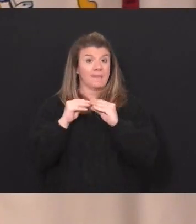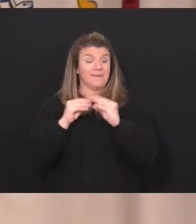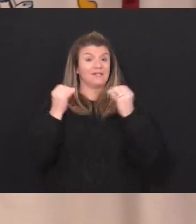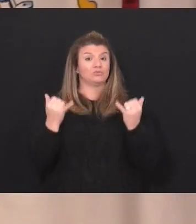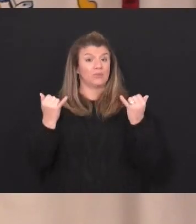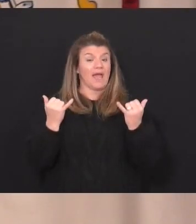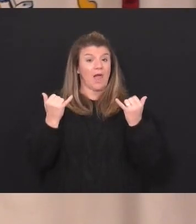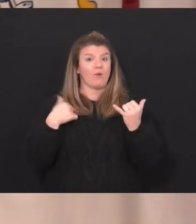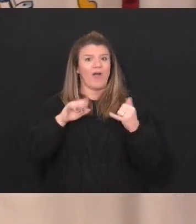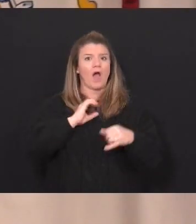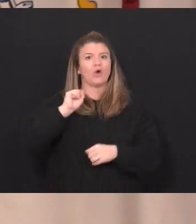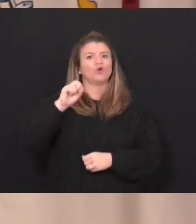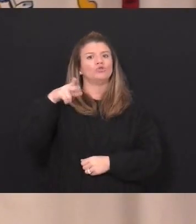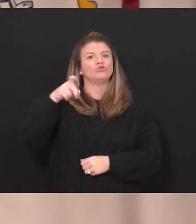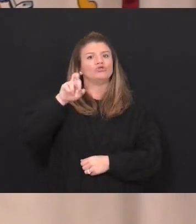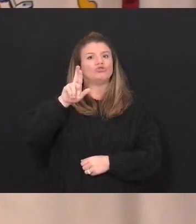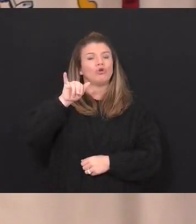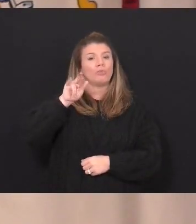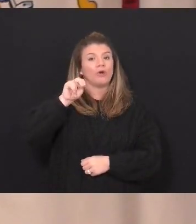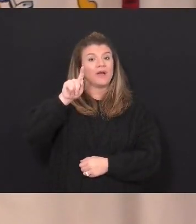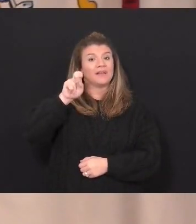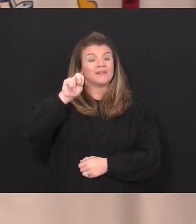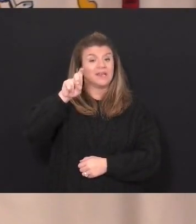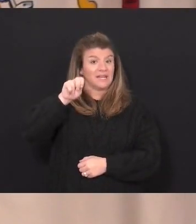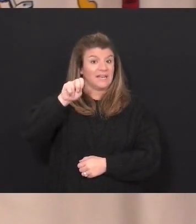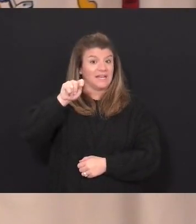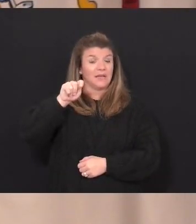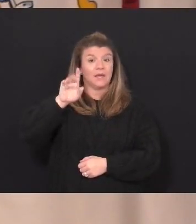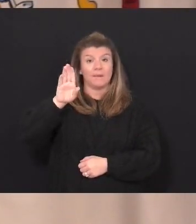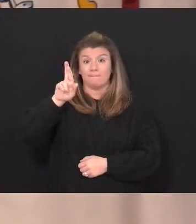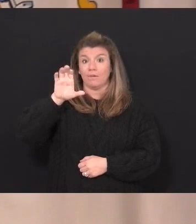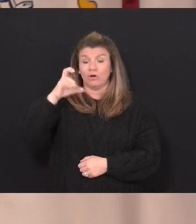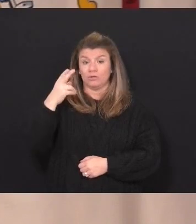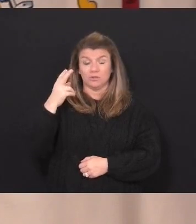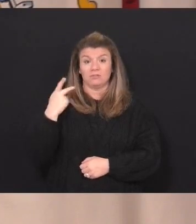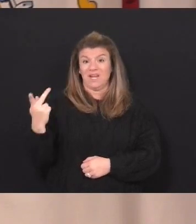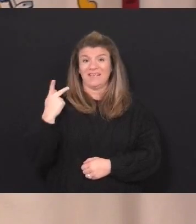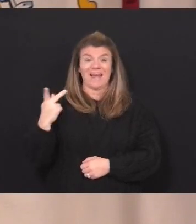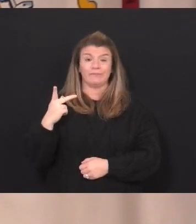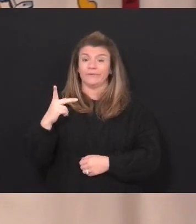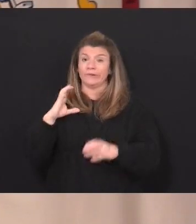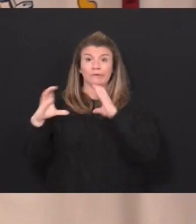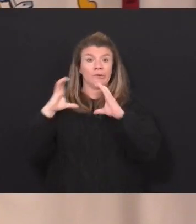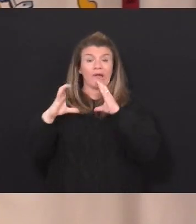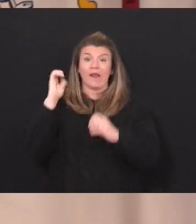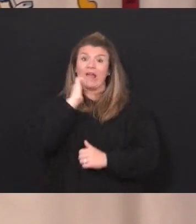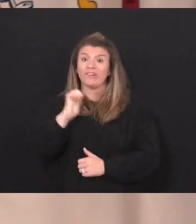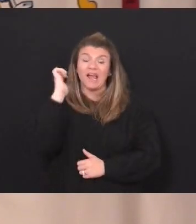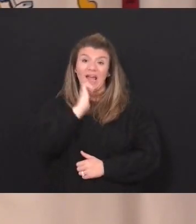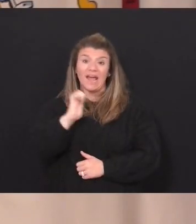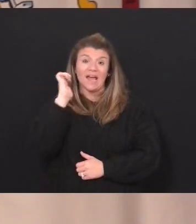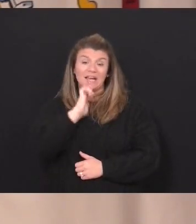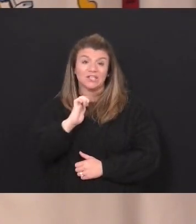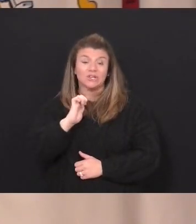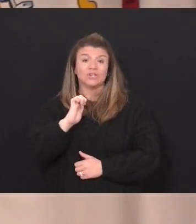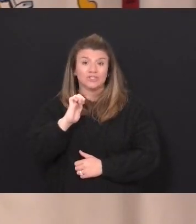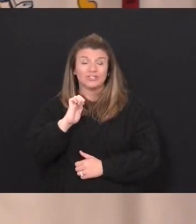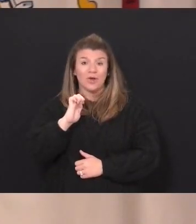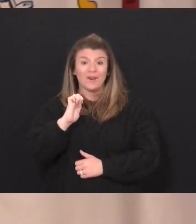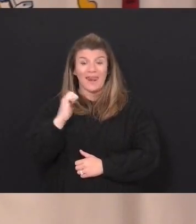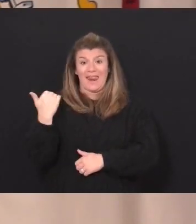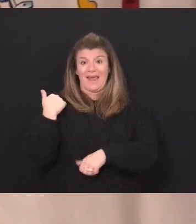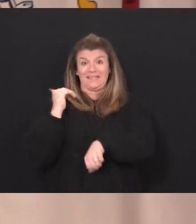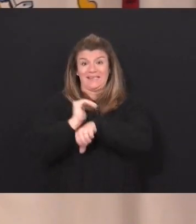Clayton, and that we've been in contact nearly every day. And in following the president's